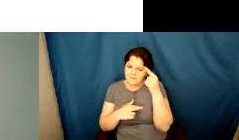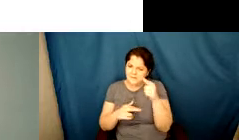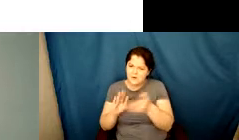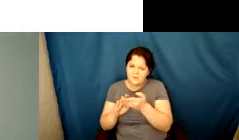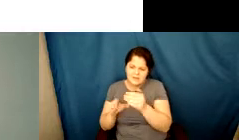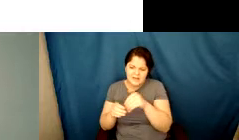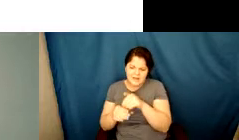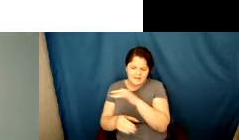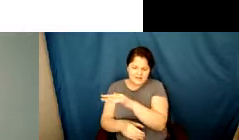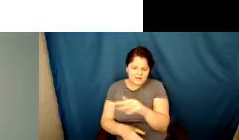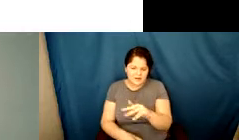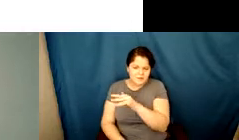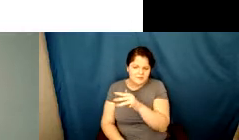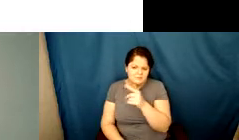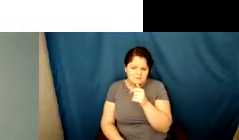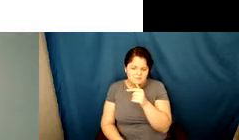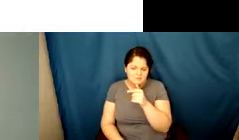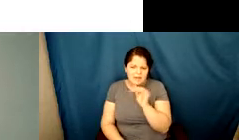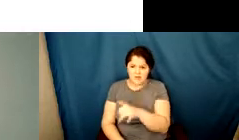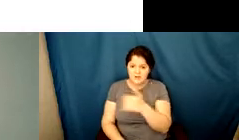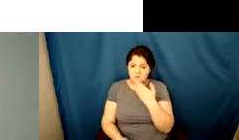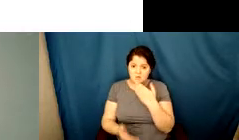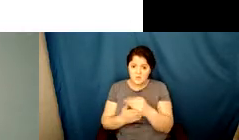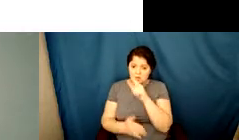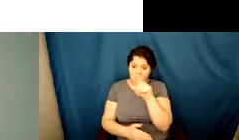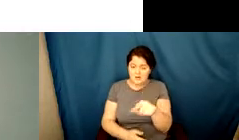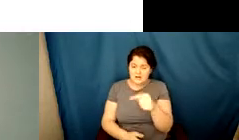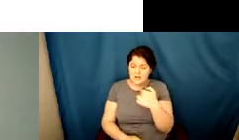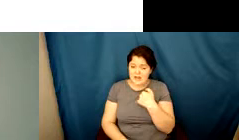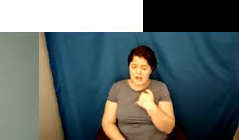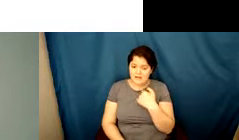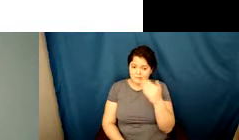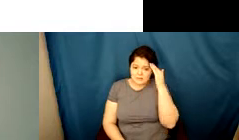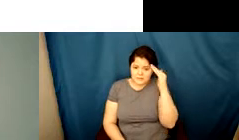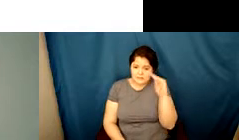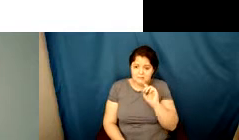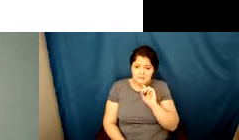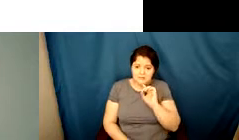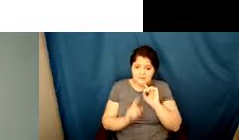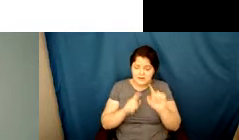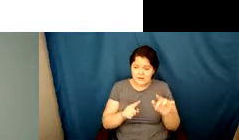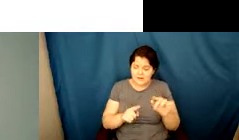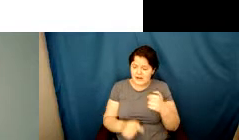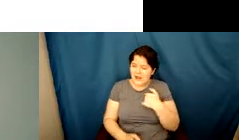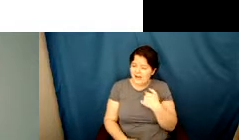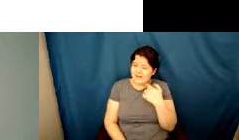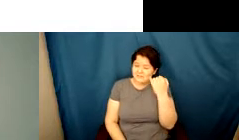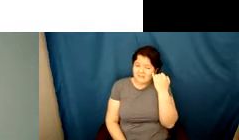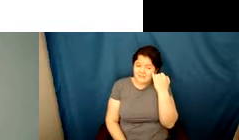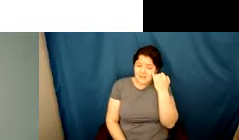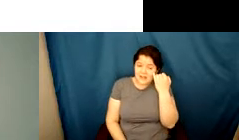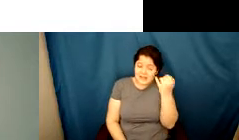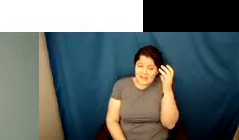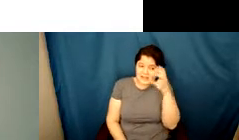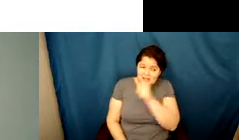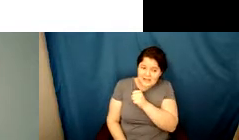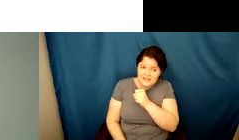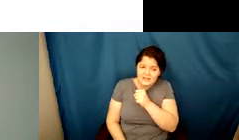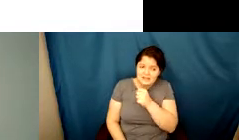area? That's another good question that I don't know the answer to. I would imagine that it would